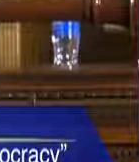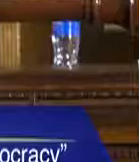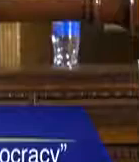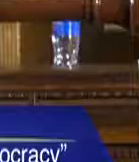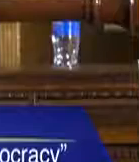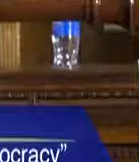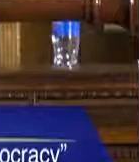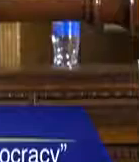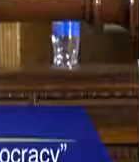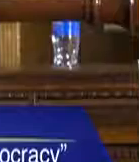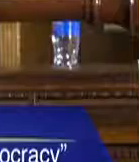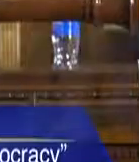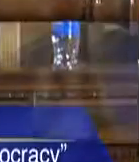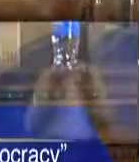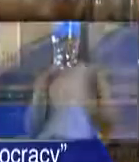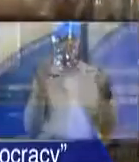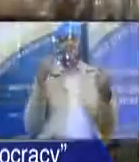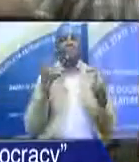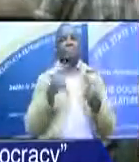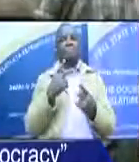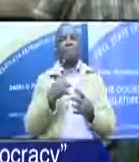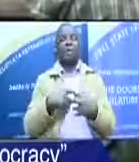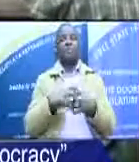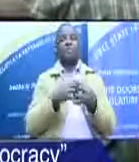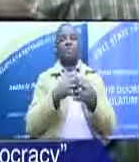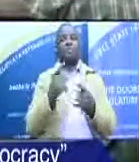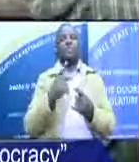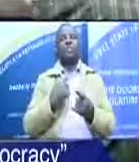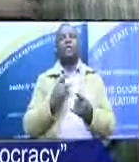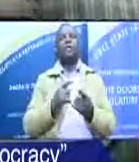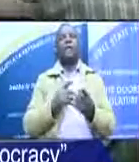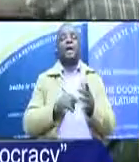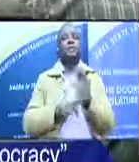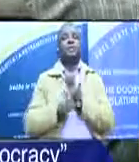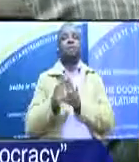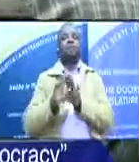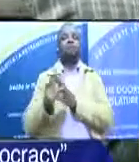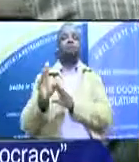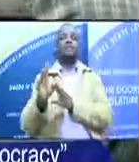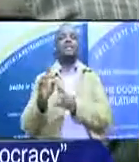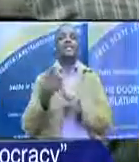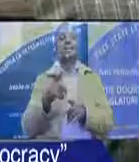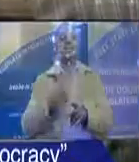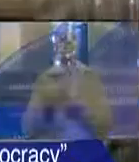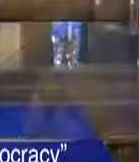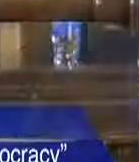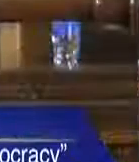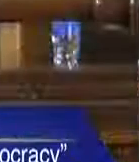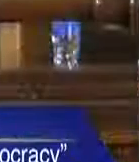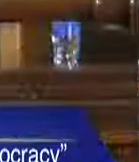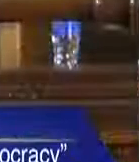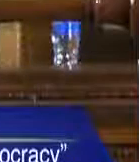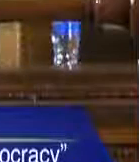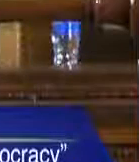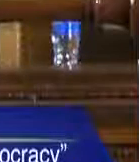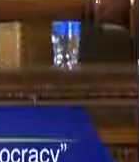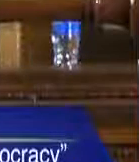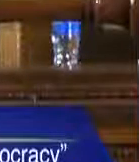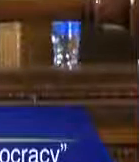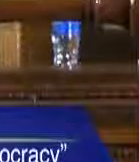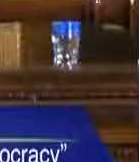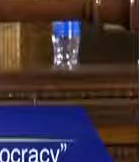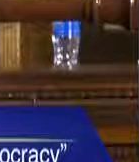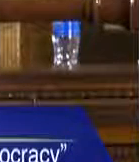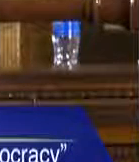schools of nursing has been established in improving skills of healthcare providers on maternal and child health, strengthening the